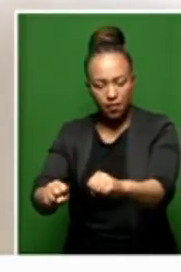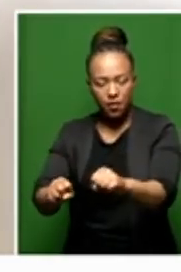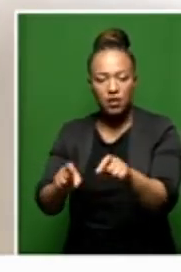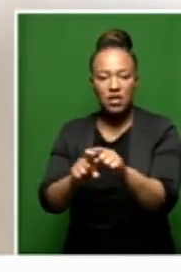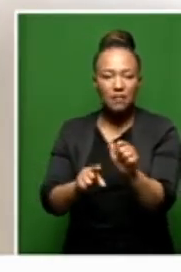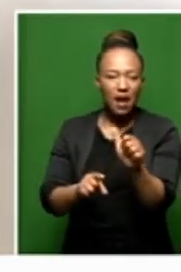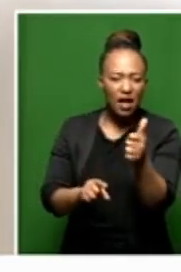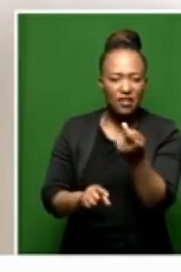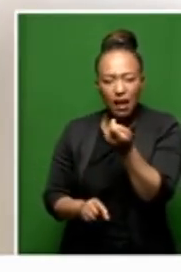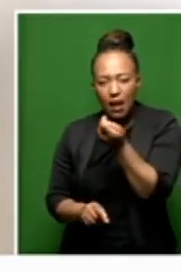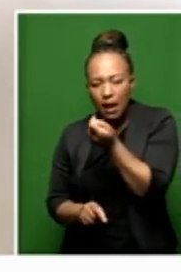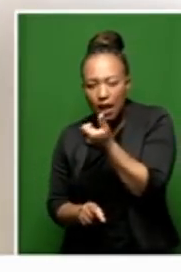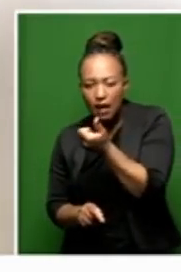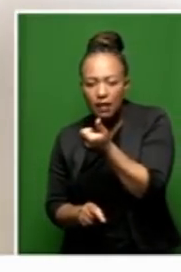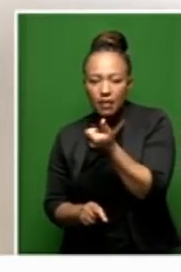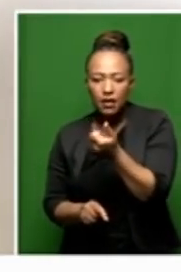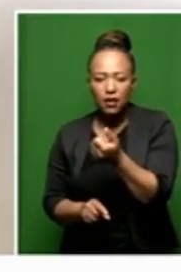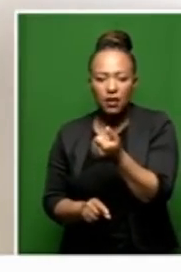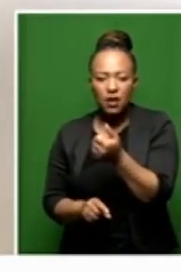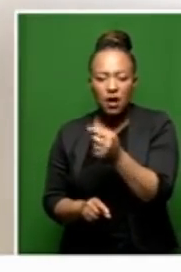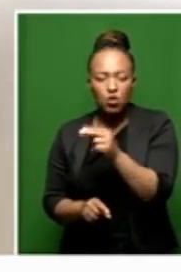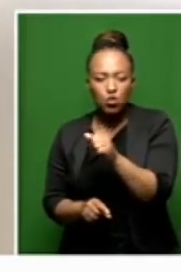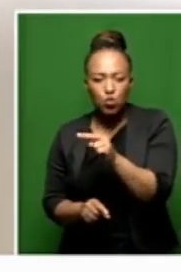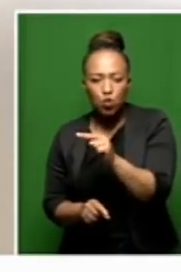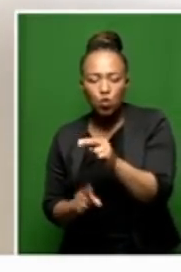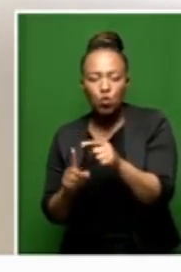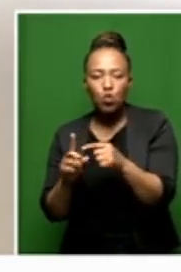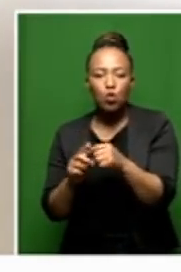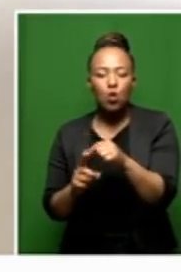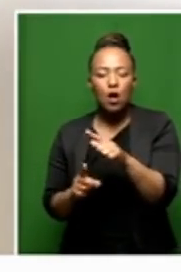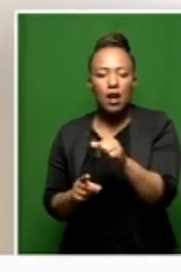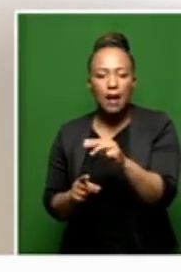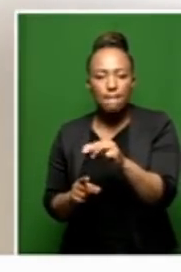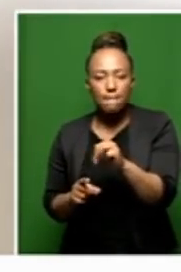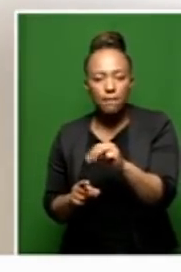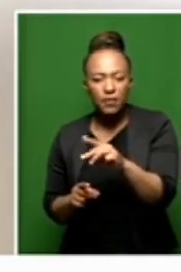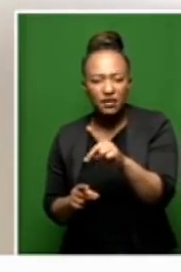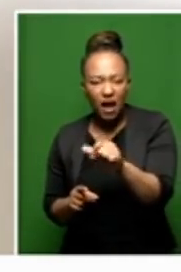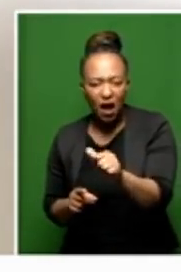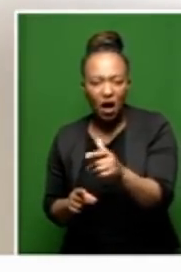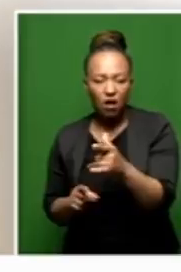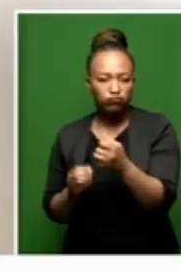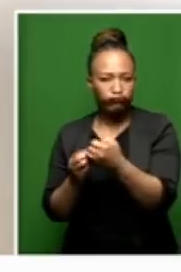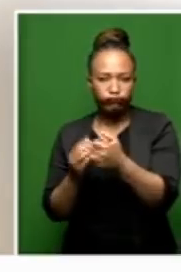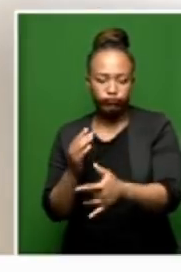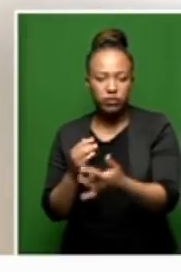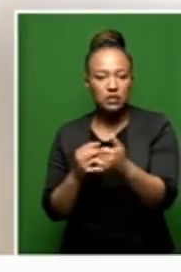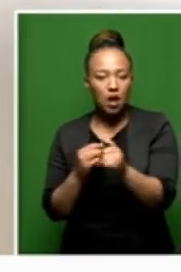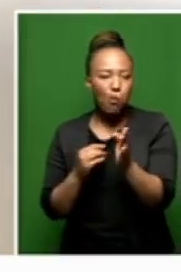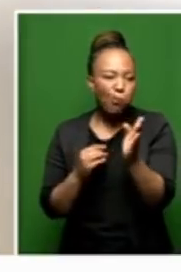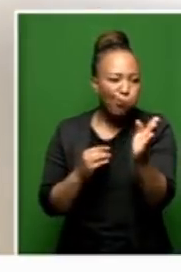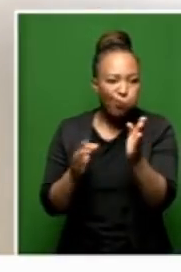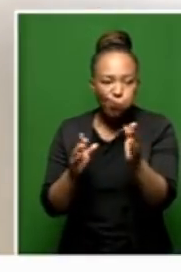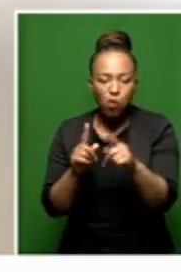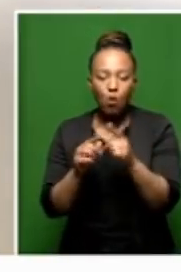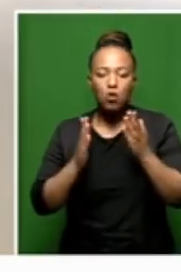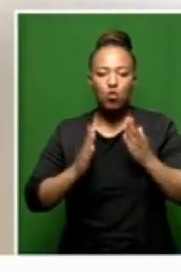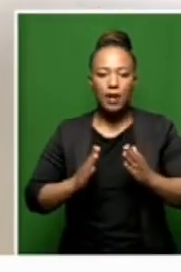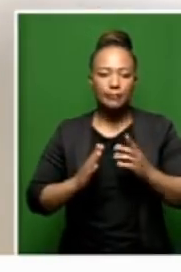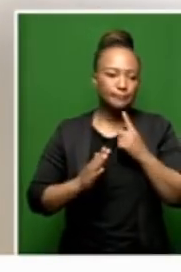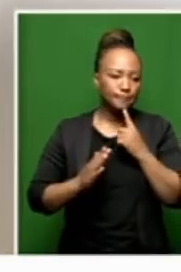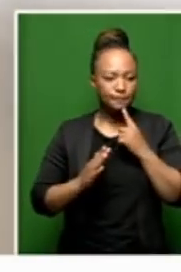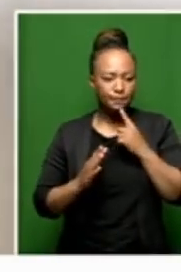of interest like Lambda. They're all still around in South Africa. So the infection, when it moves from one human to the other,